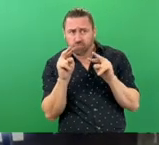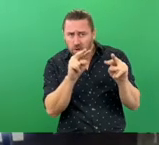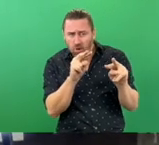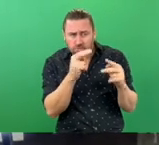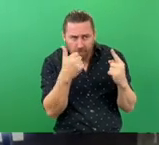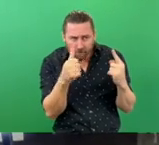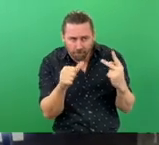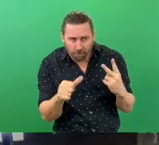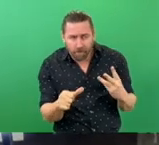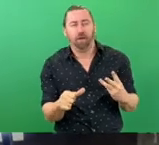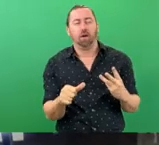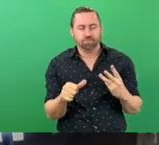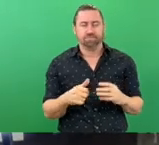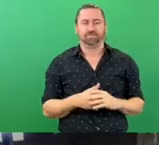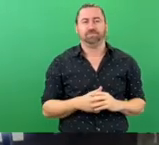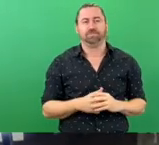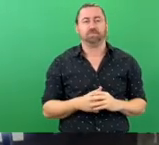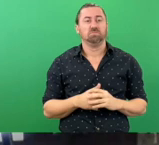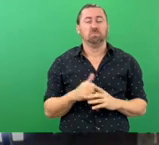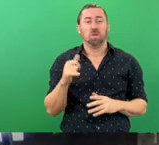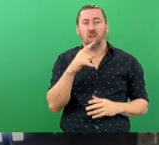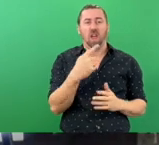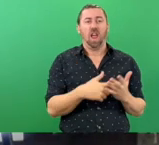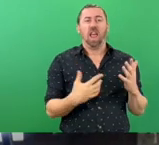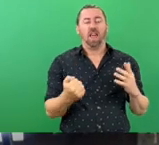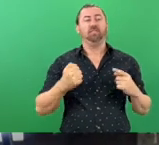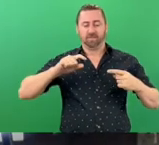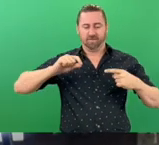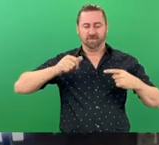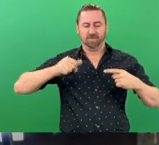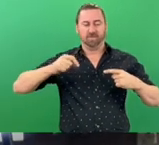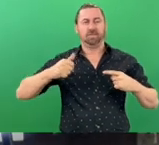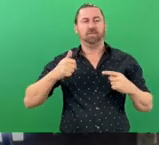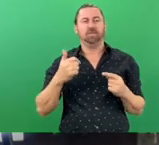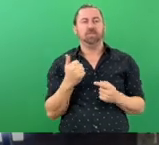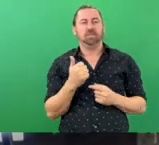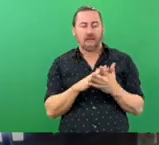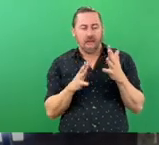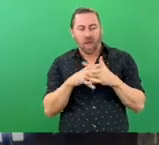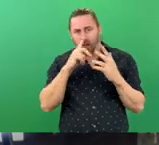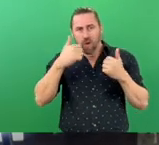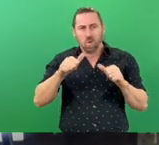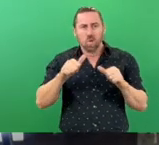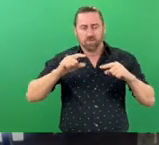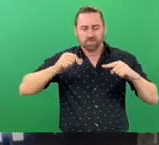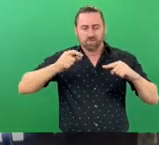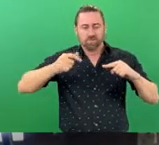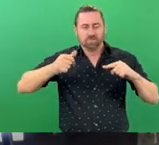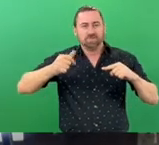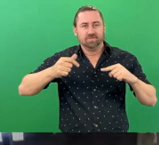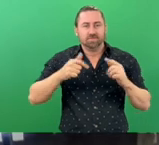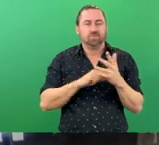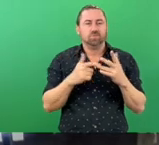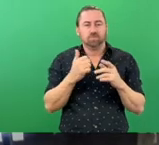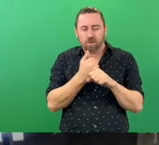follow along. If all that you have is a mechanical pencil sharpener, you'll be fine. I'm going to show you a strategy for using your mechanically